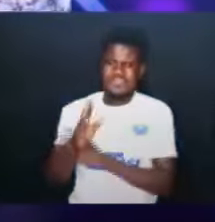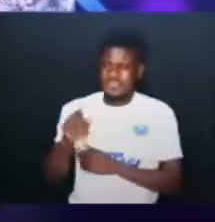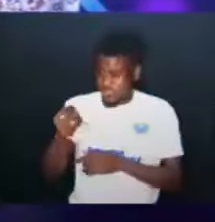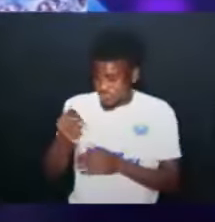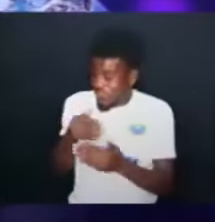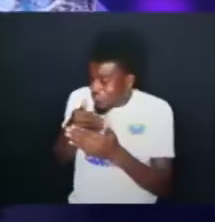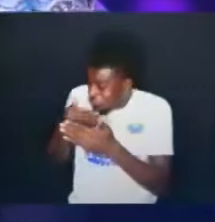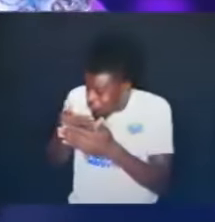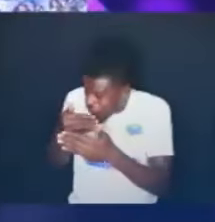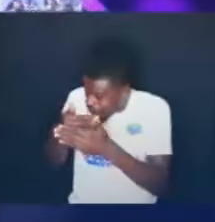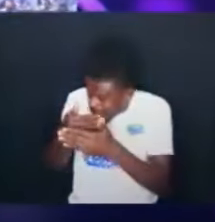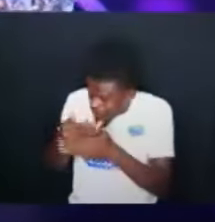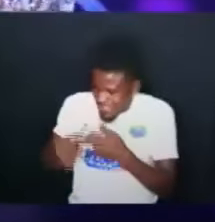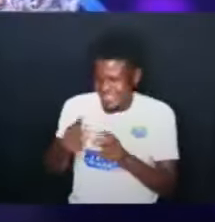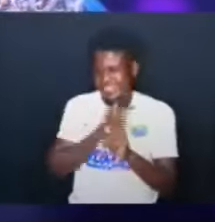to the kingdom of God.